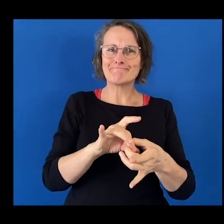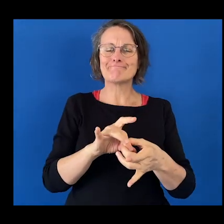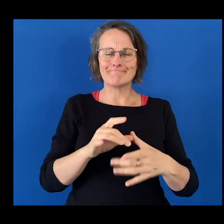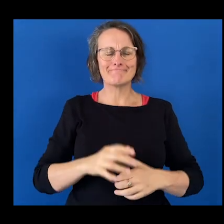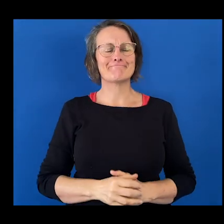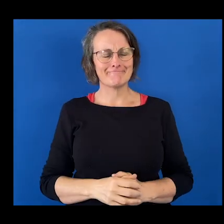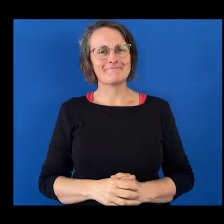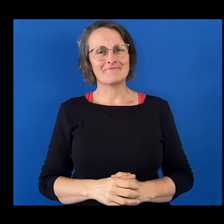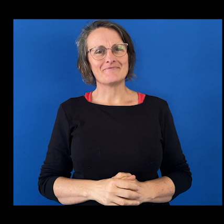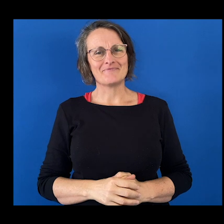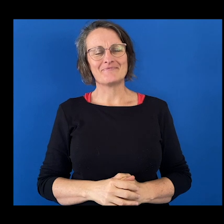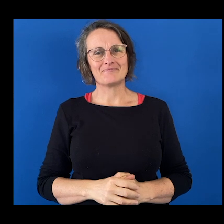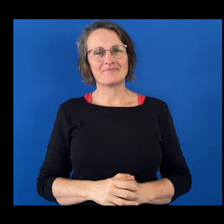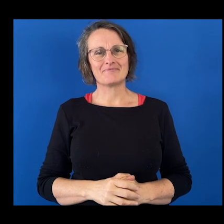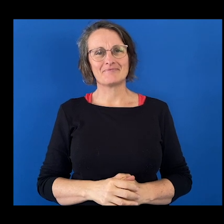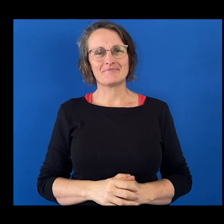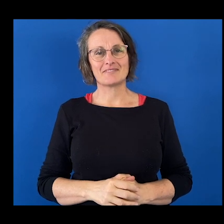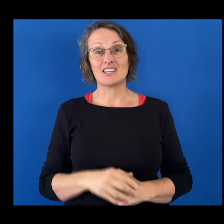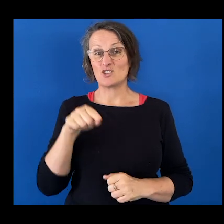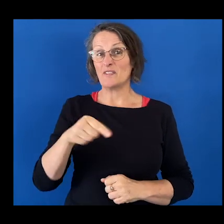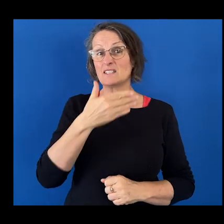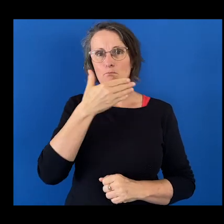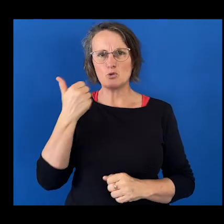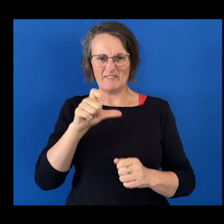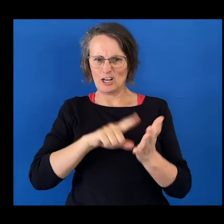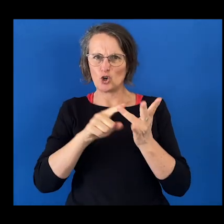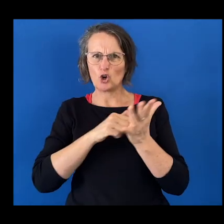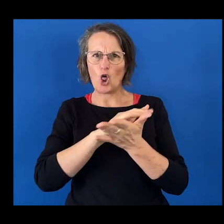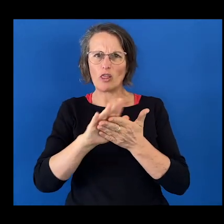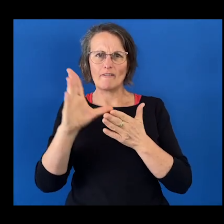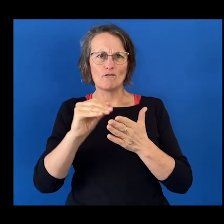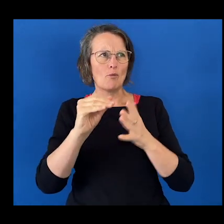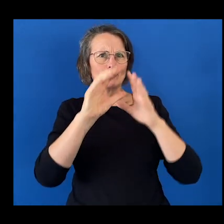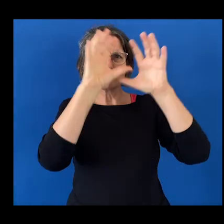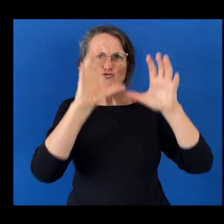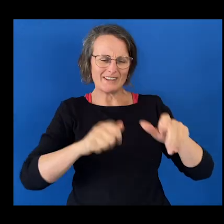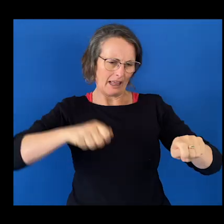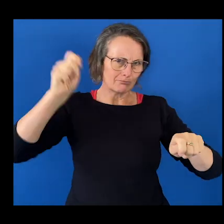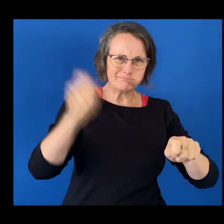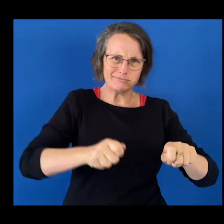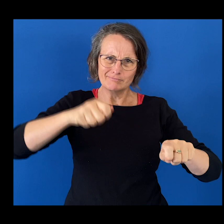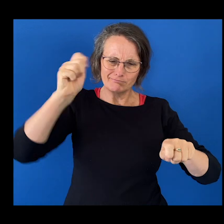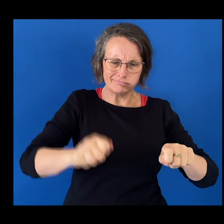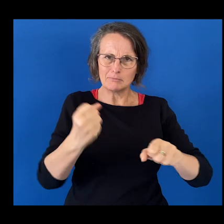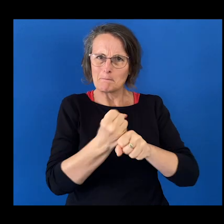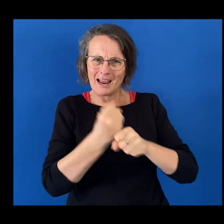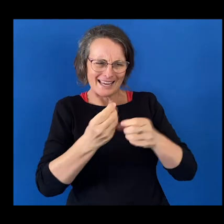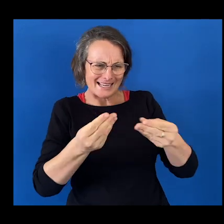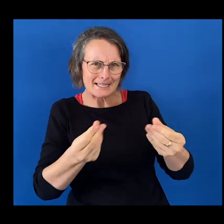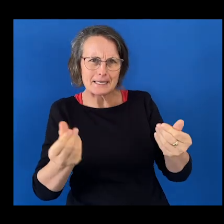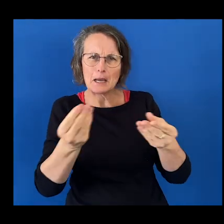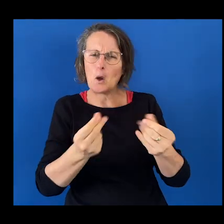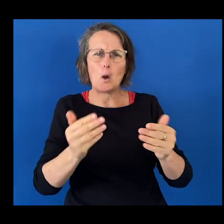a roll of canvas. No, this is beaten cloth. Yes. It's so